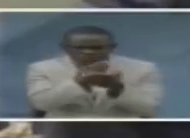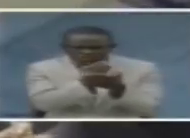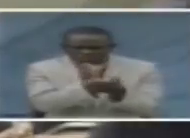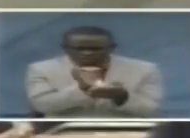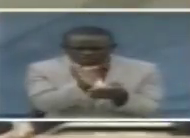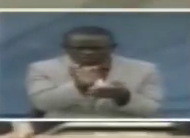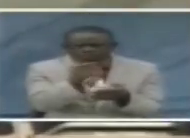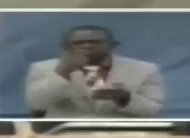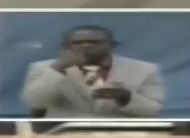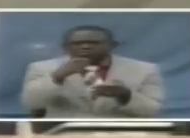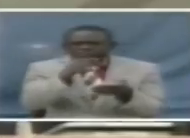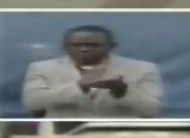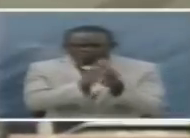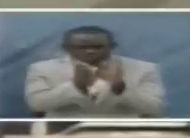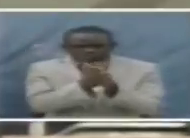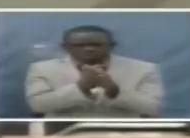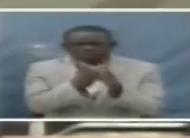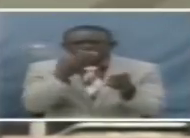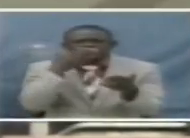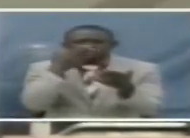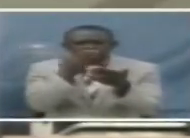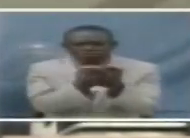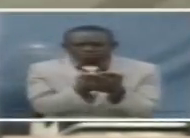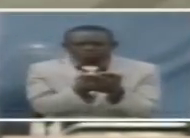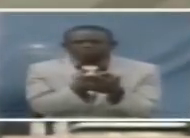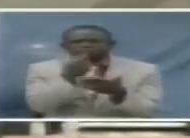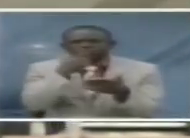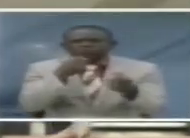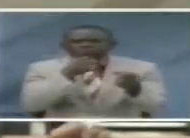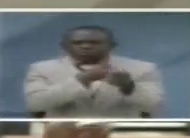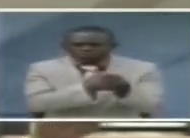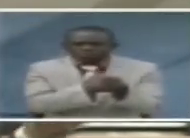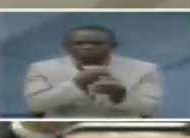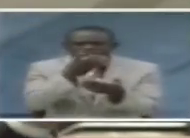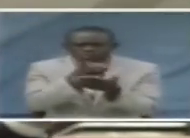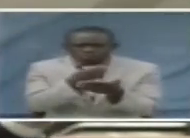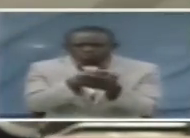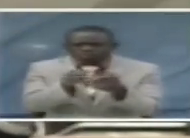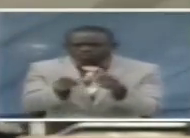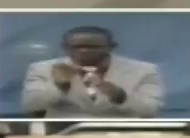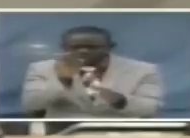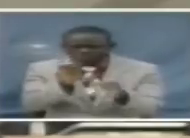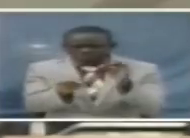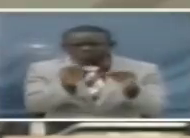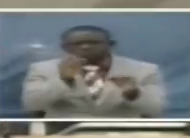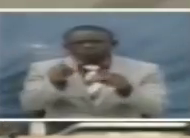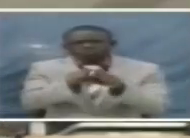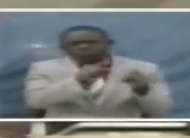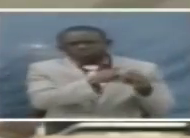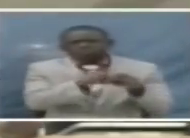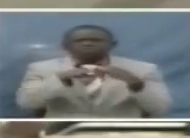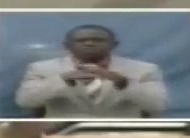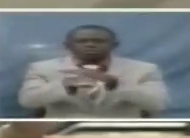well-developed, competitive, and inclusive financial sector that supports the efficient resource mobilization